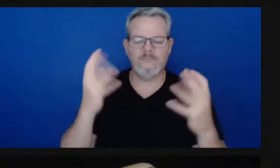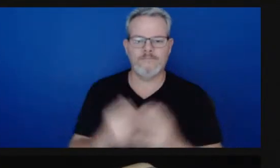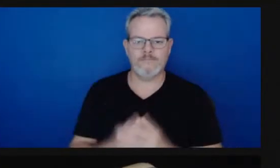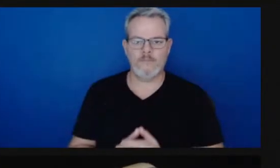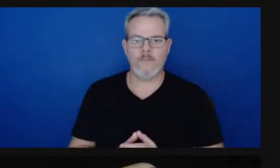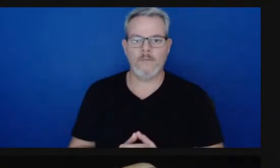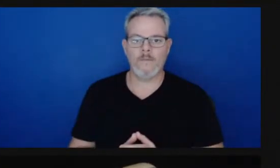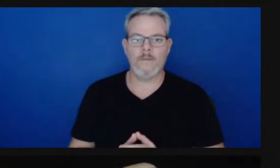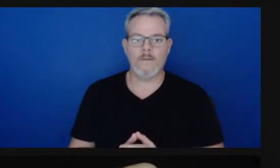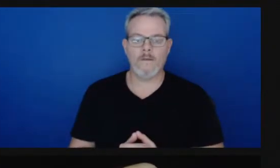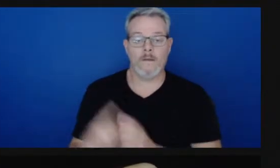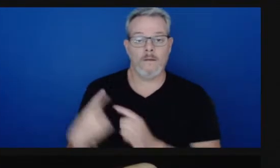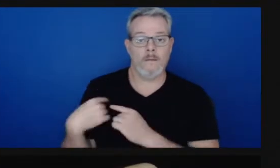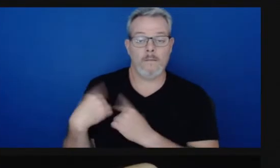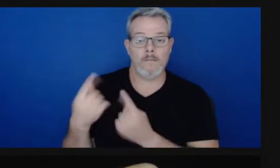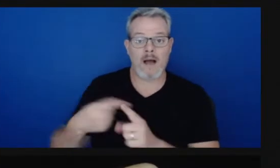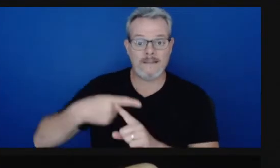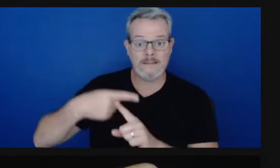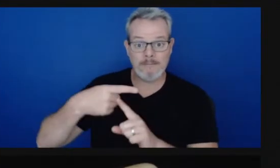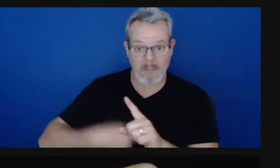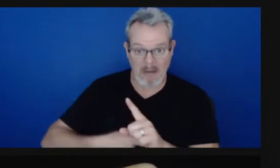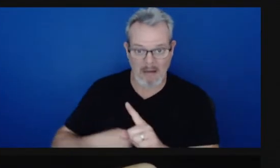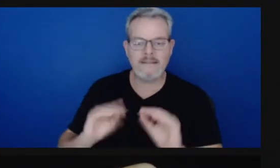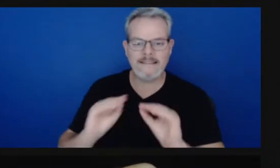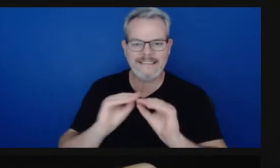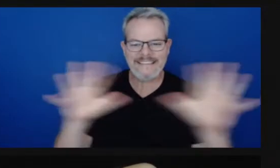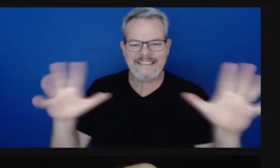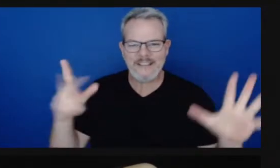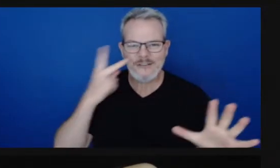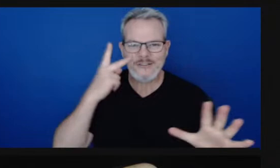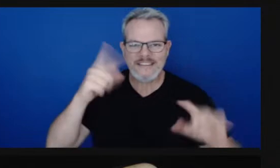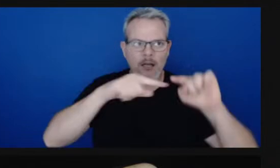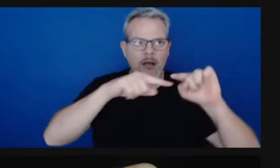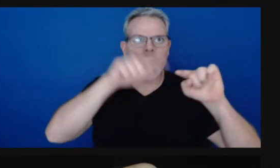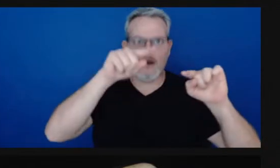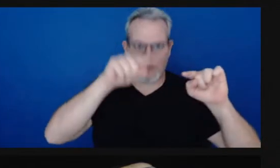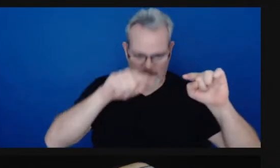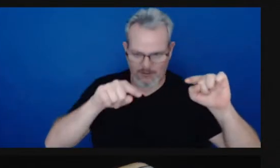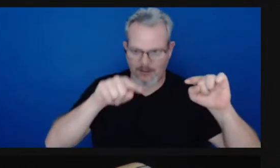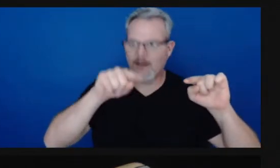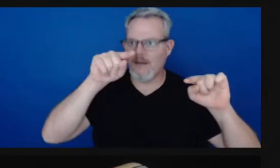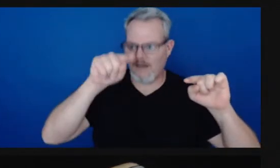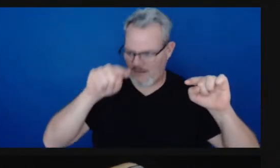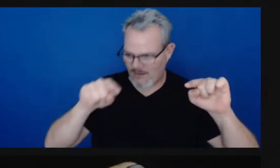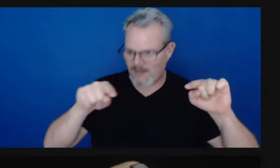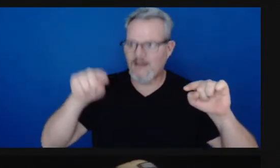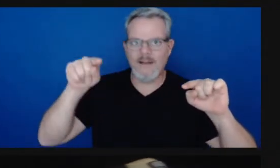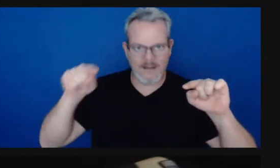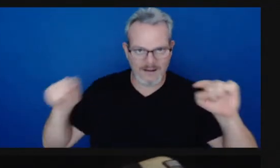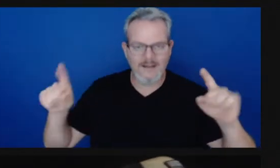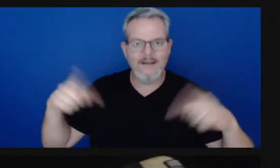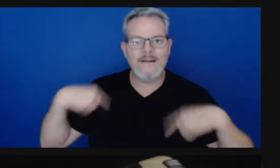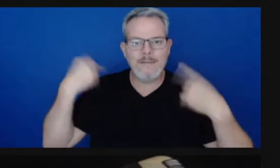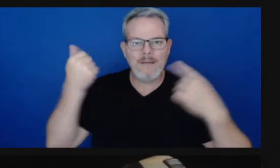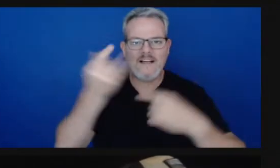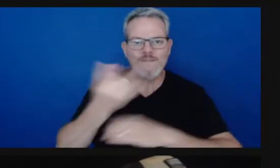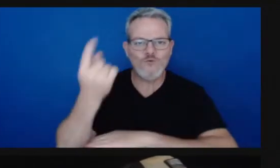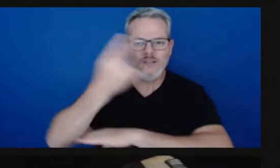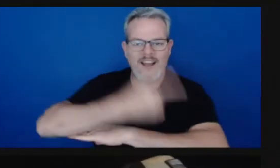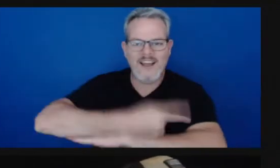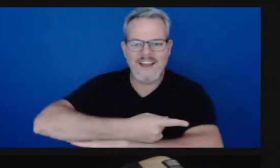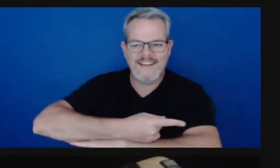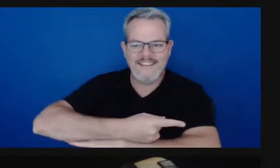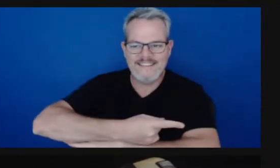Looking at the last month, it's a little clearer how the pattern has changed within the last few days. Here is a sixth in the inflation